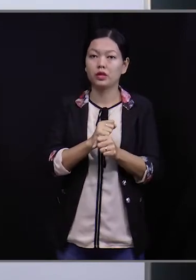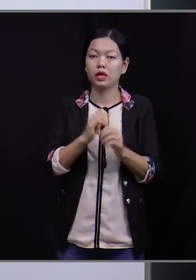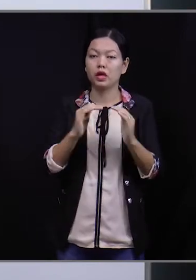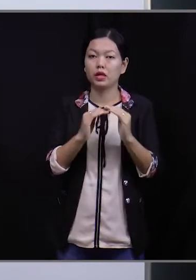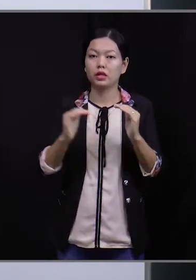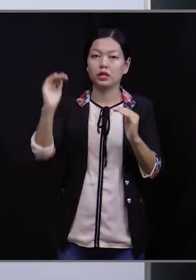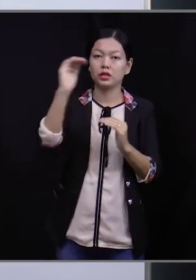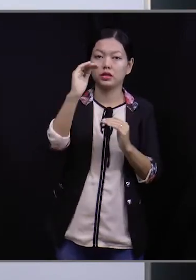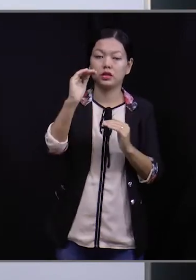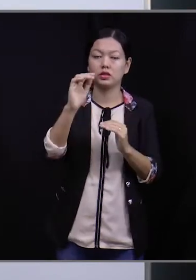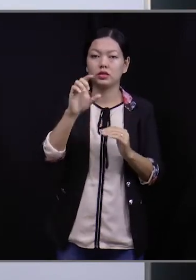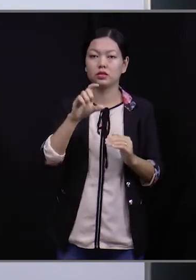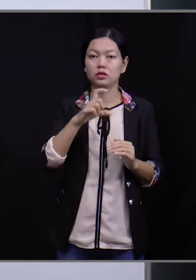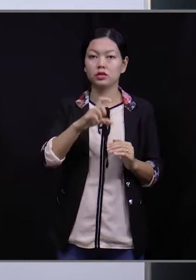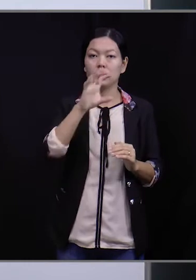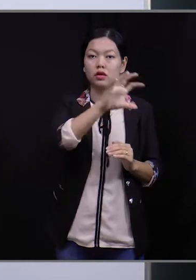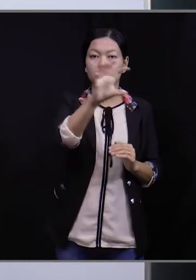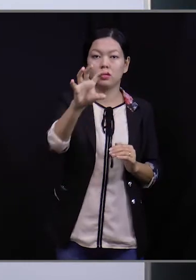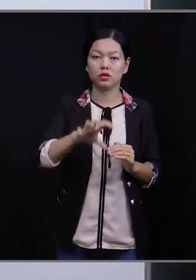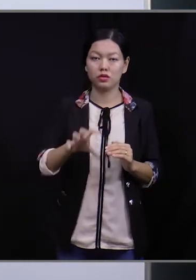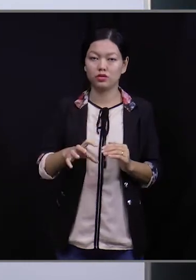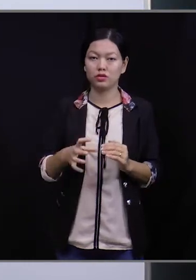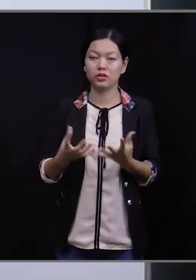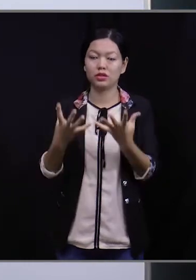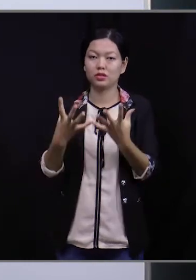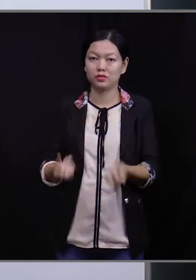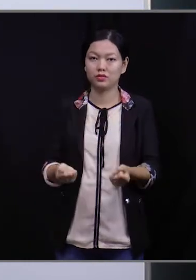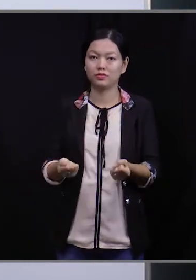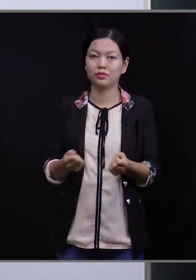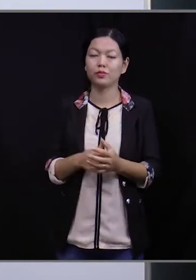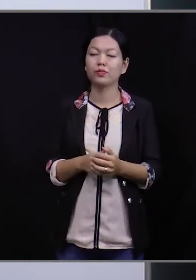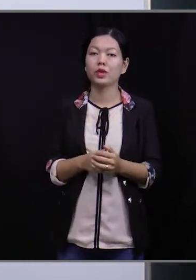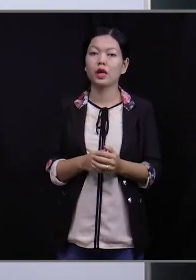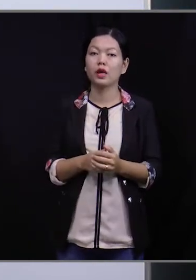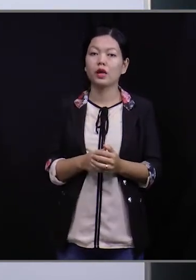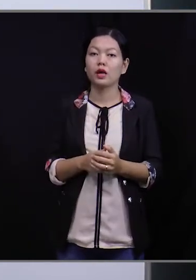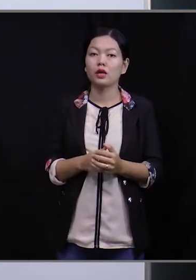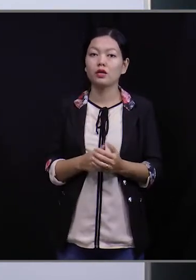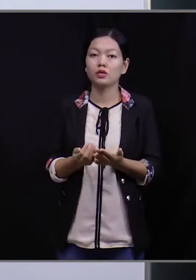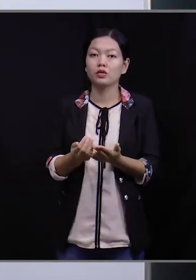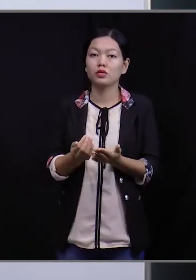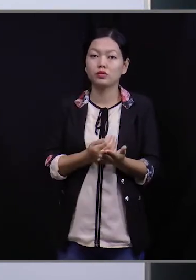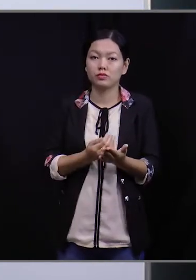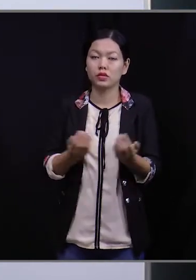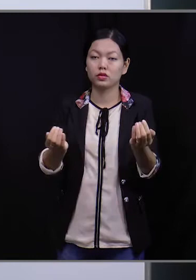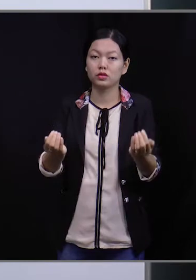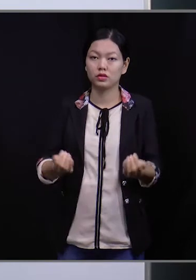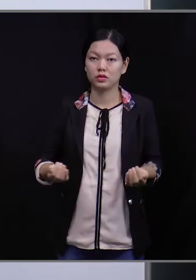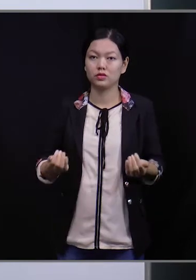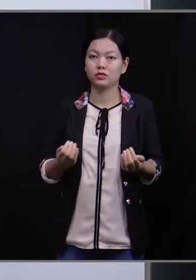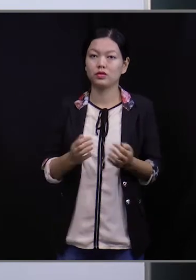in order to curb and control the abnormal situations like excess demand